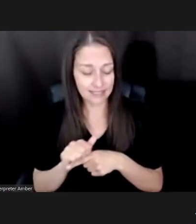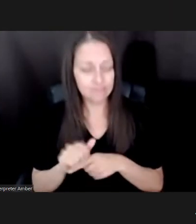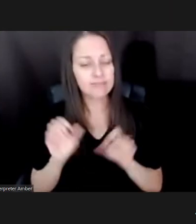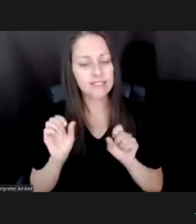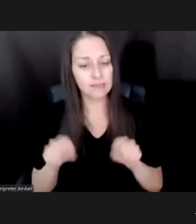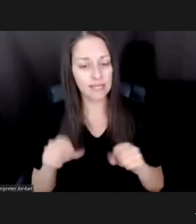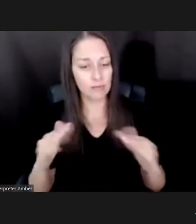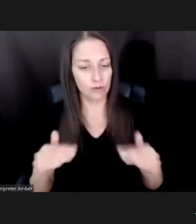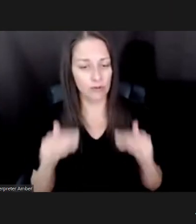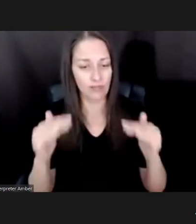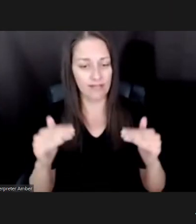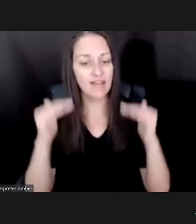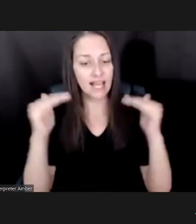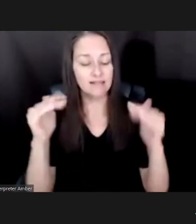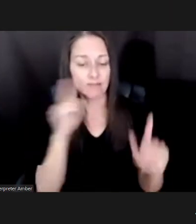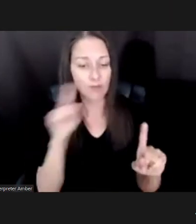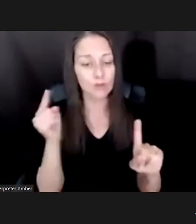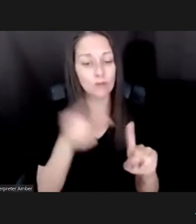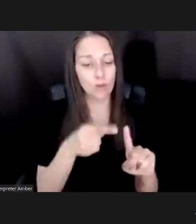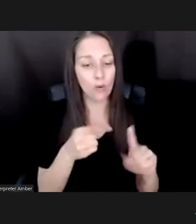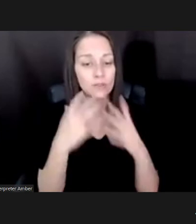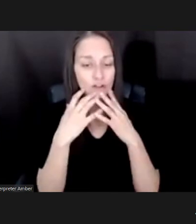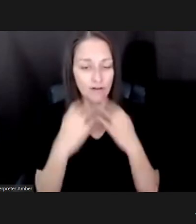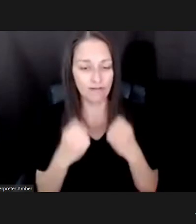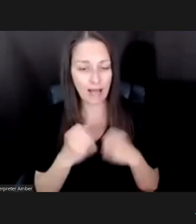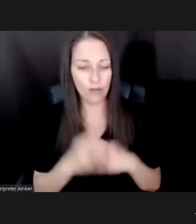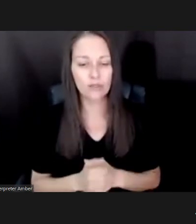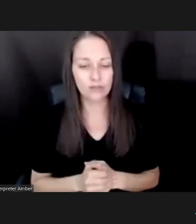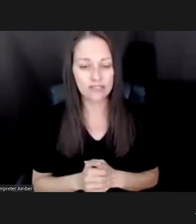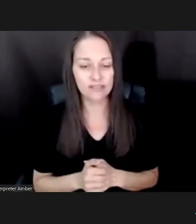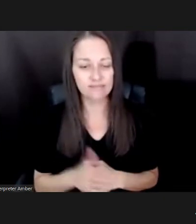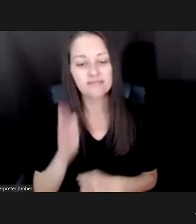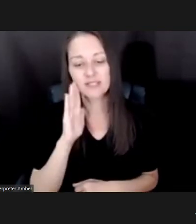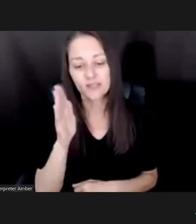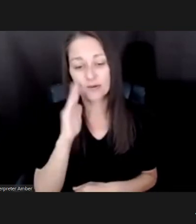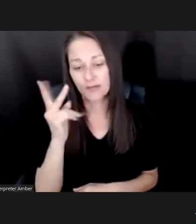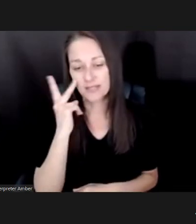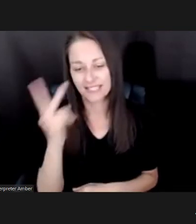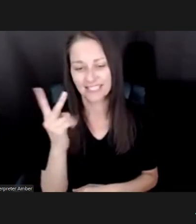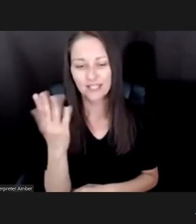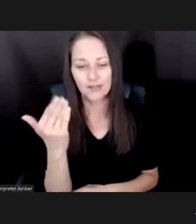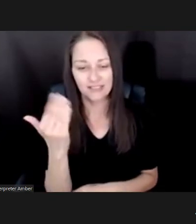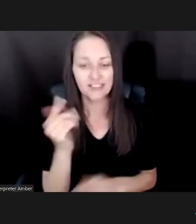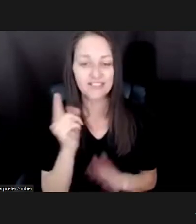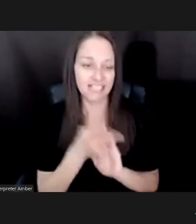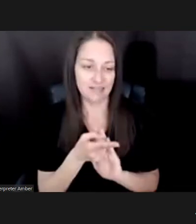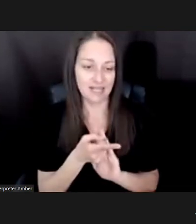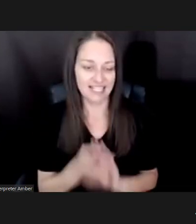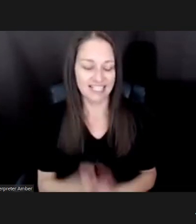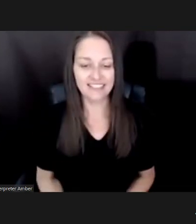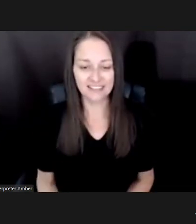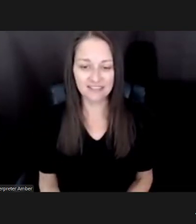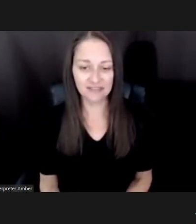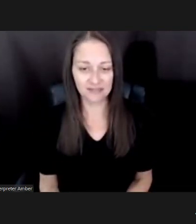or values? Enjoy, and we will see you in 15 minutes. Thanks.